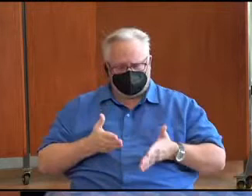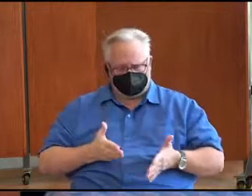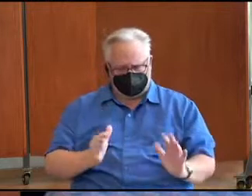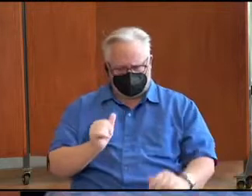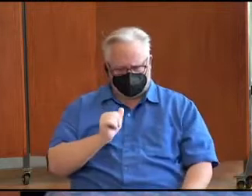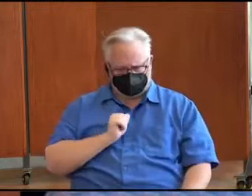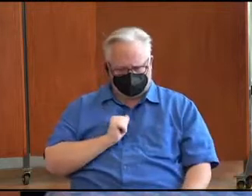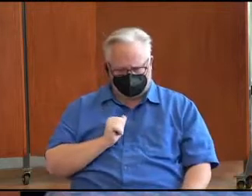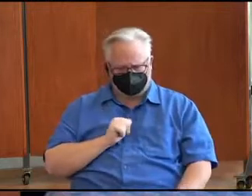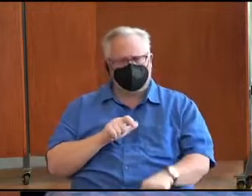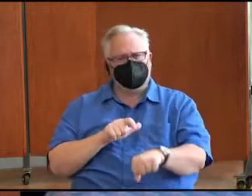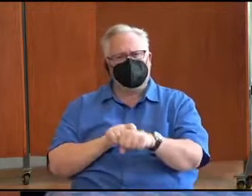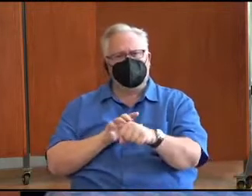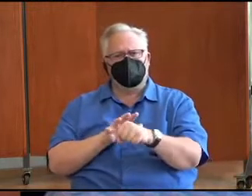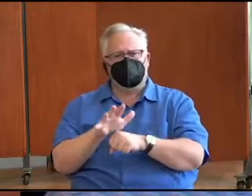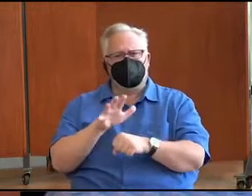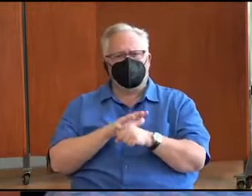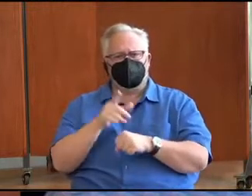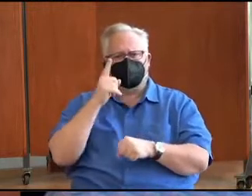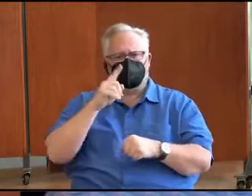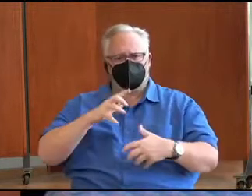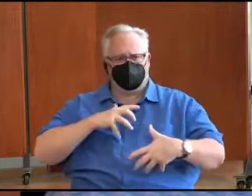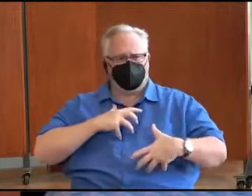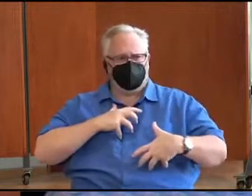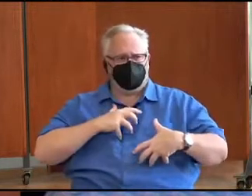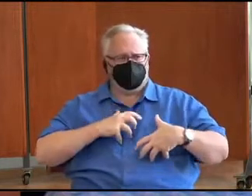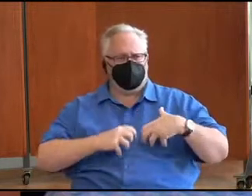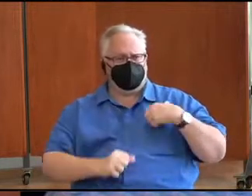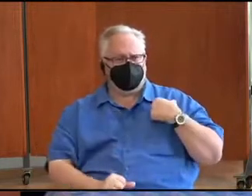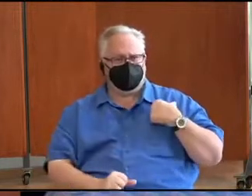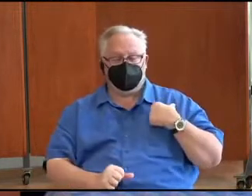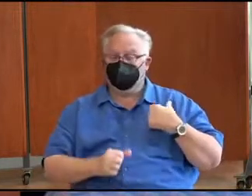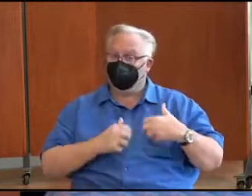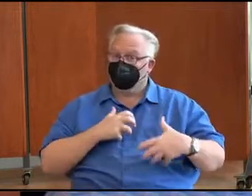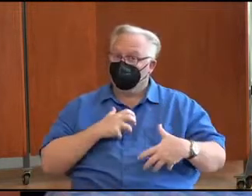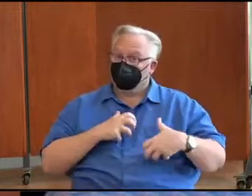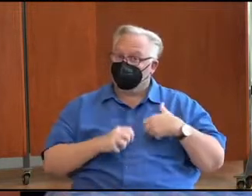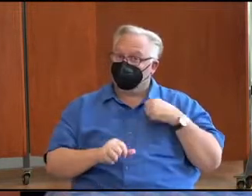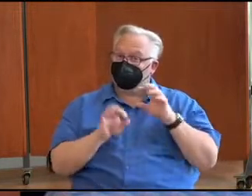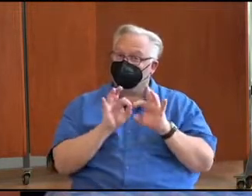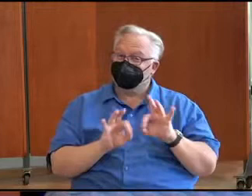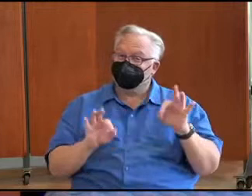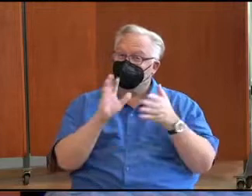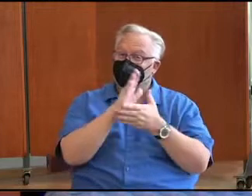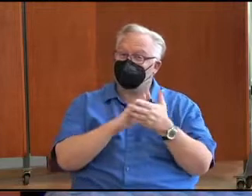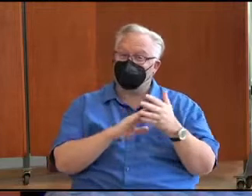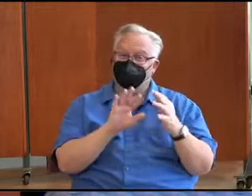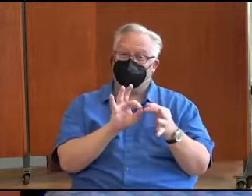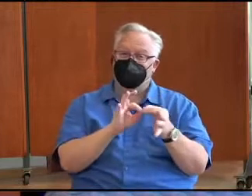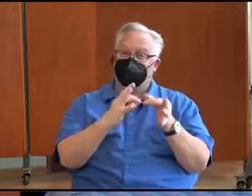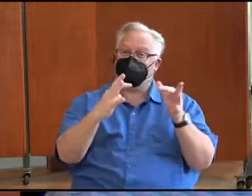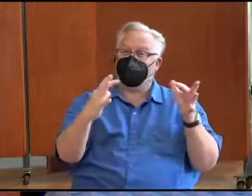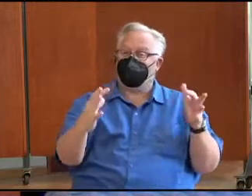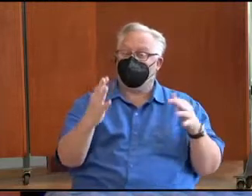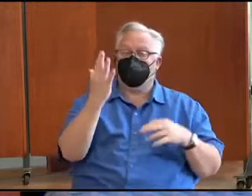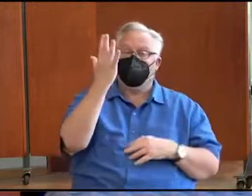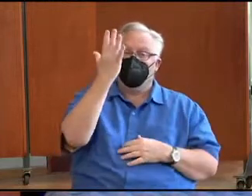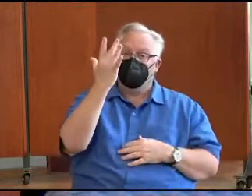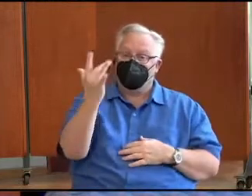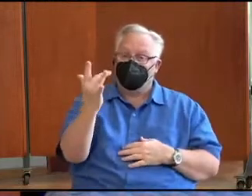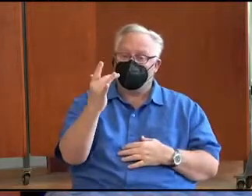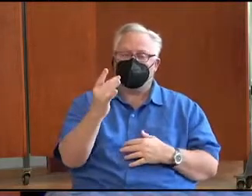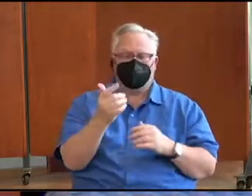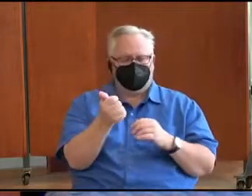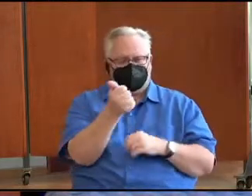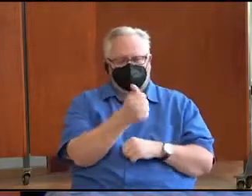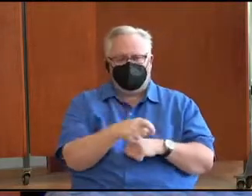grieve. Grieving is a critical piece of letting go, because with all change, there is